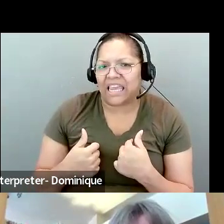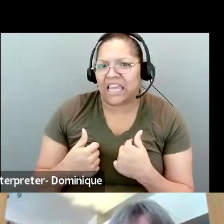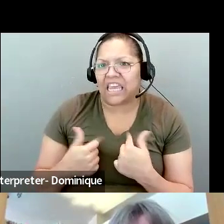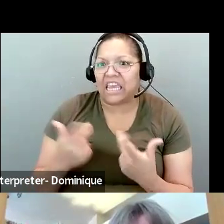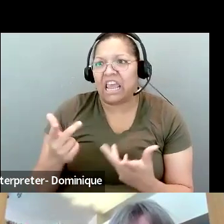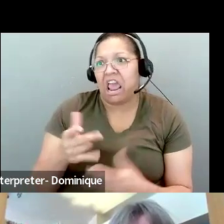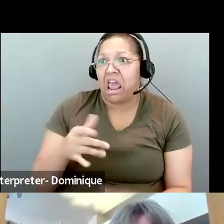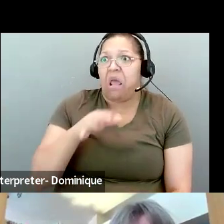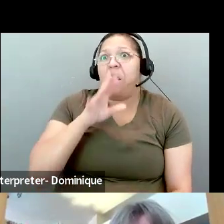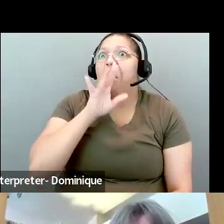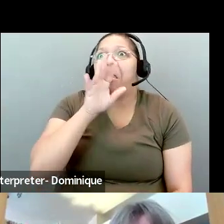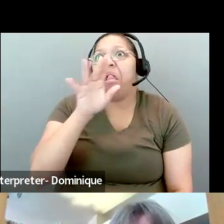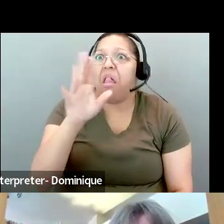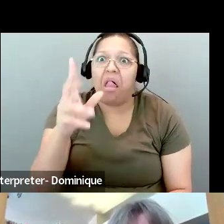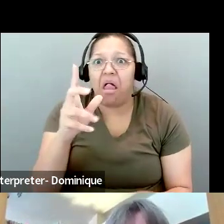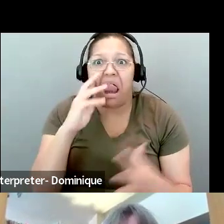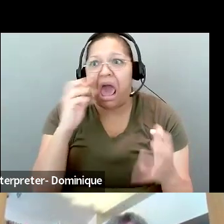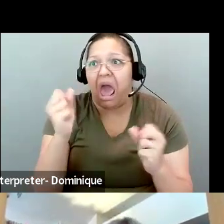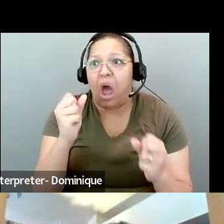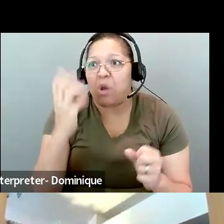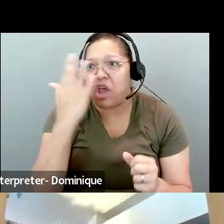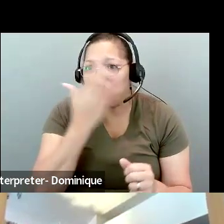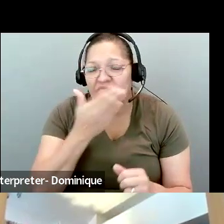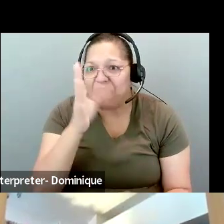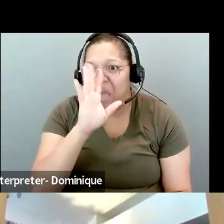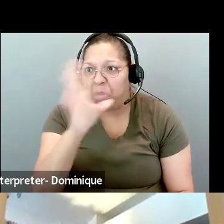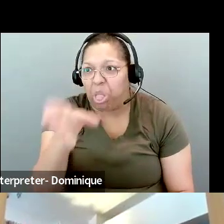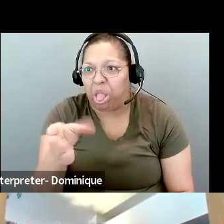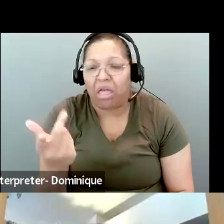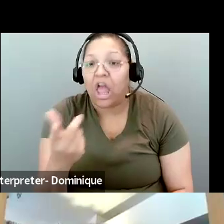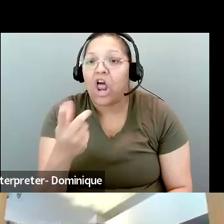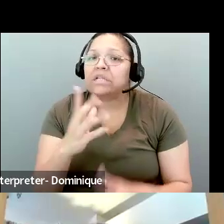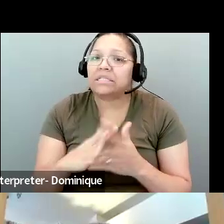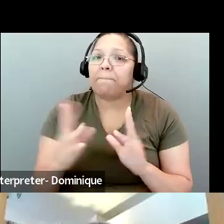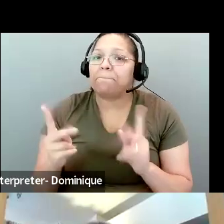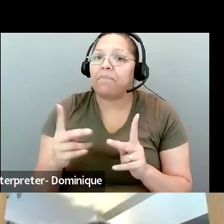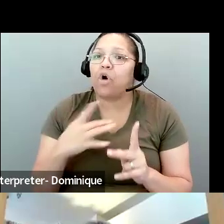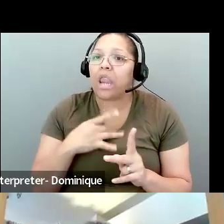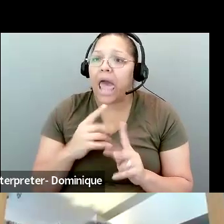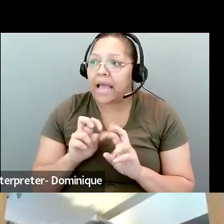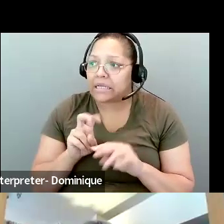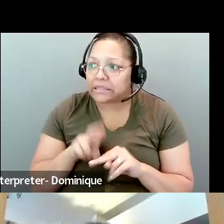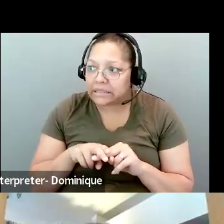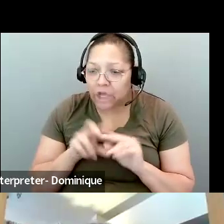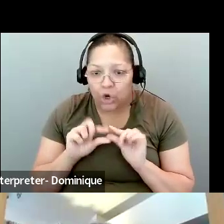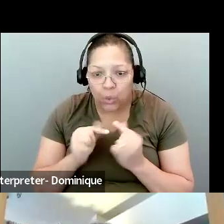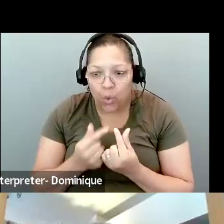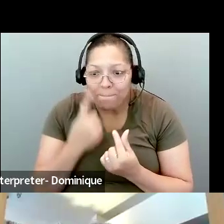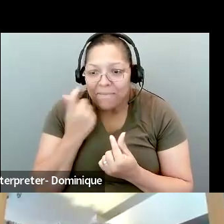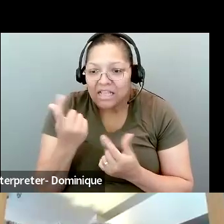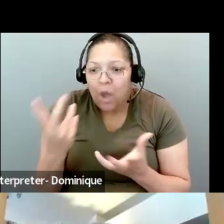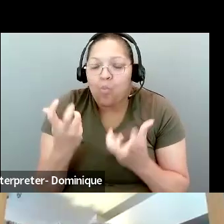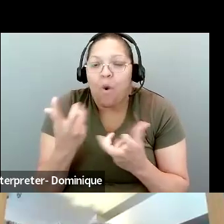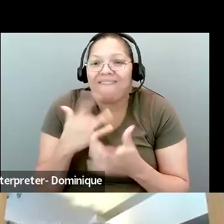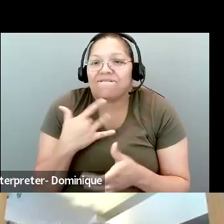your face and tell you how it is. Some people like to have a group before they'll even say anything because they need to feel safe that